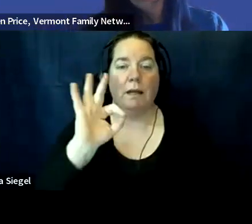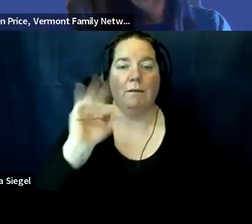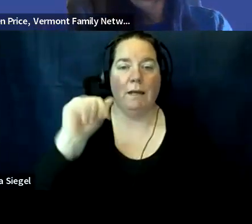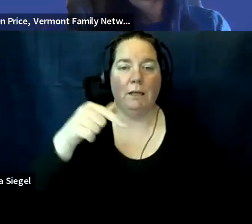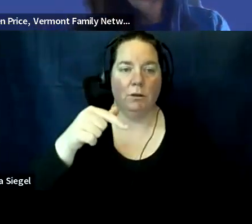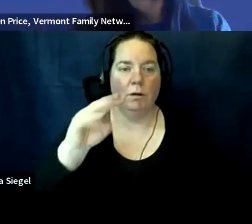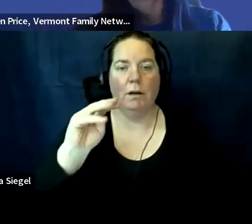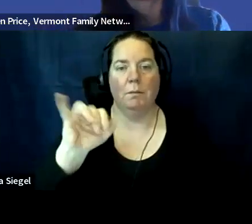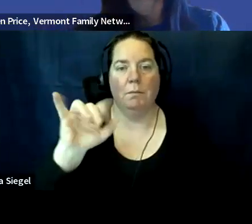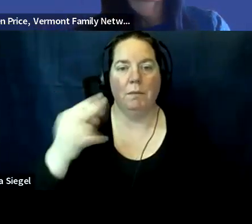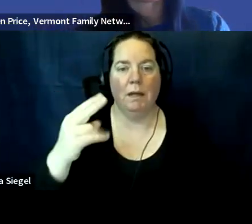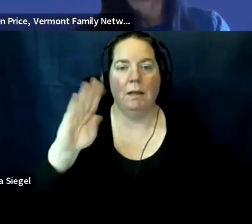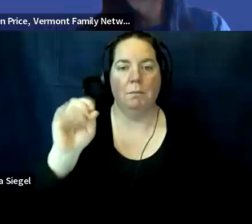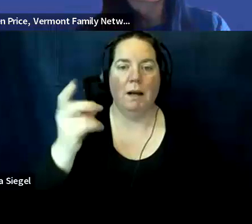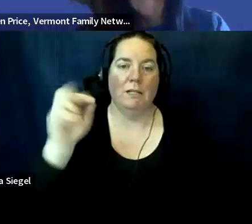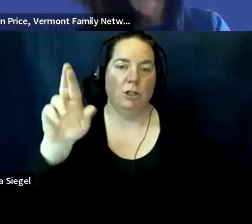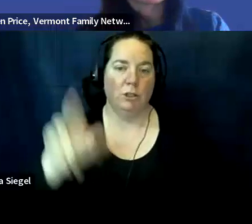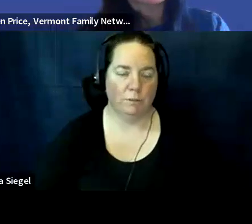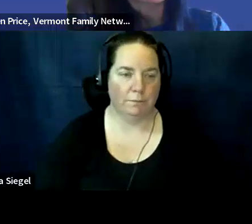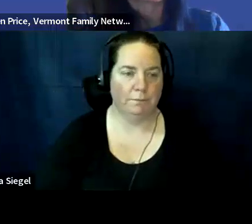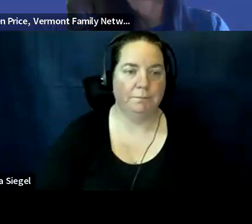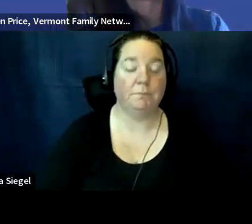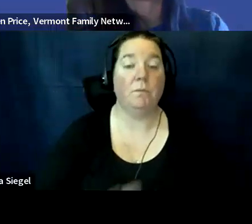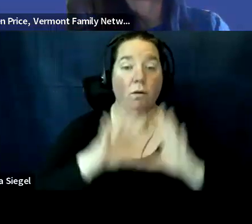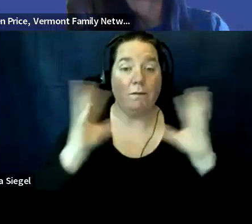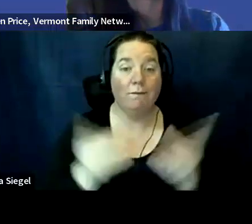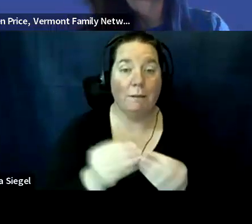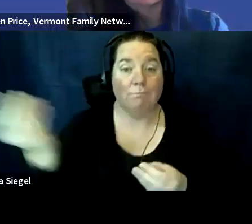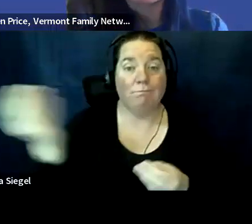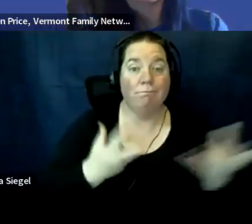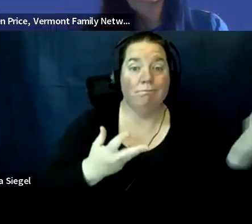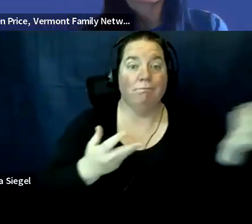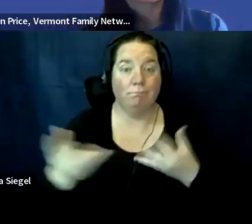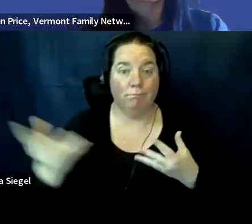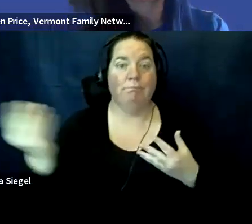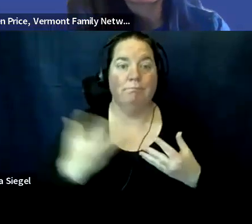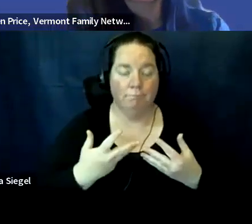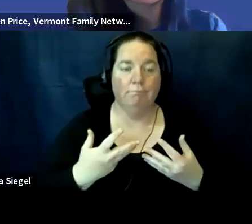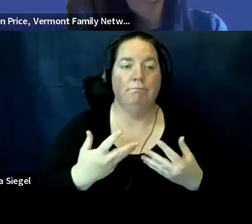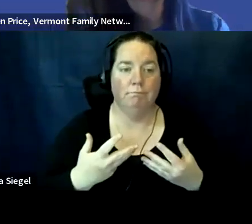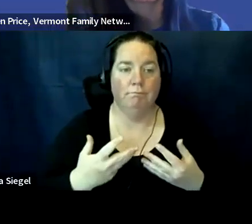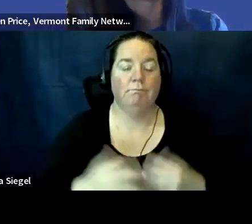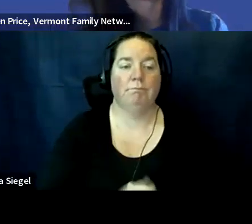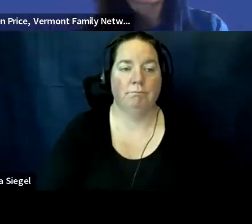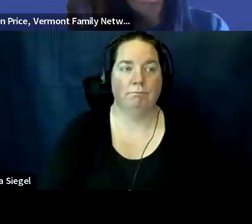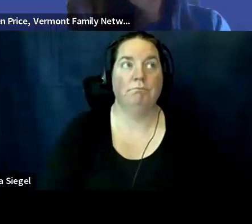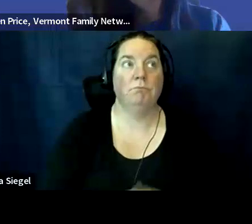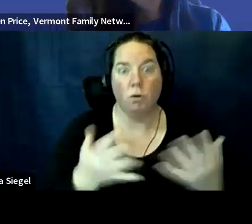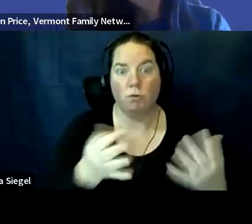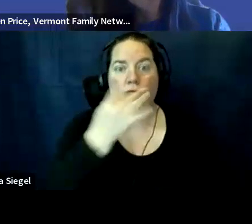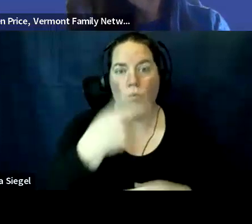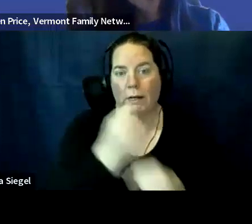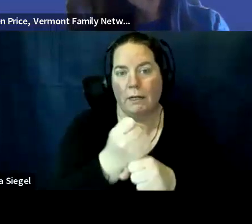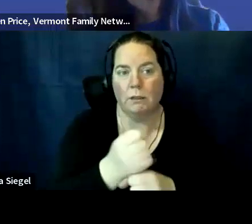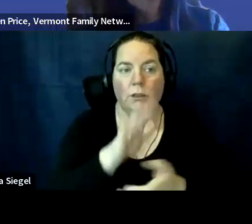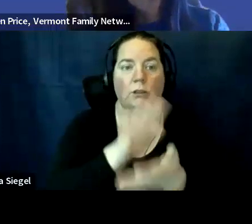Mythbusters. So what we're hearing from families as these rules that we're talking about today have been in effect for almost a year. Schools